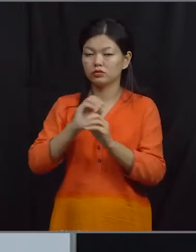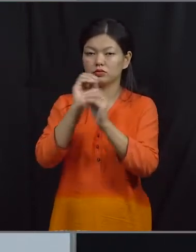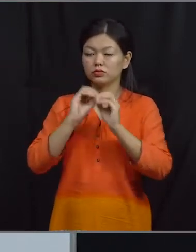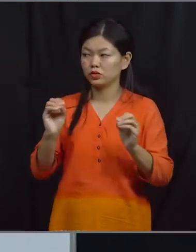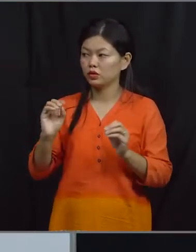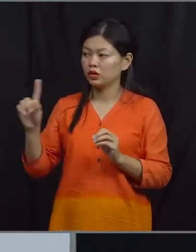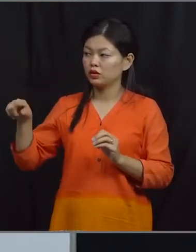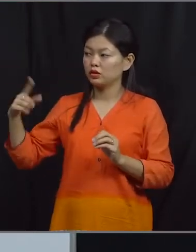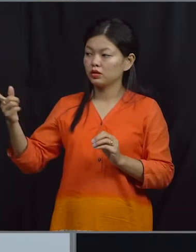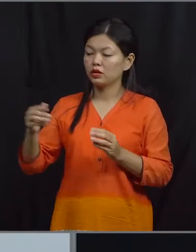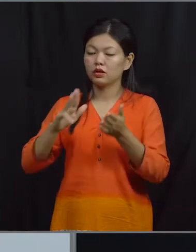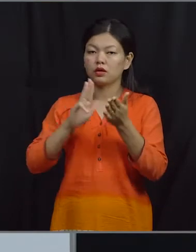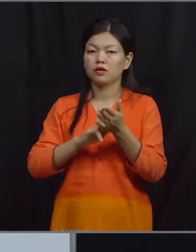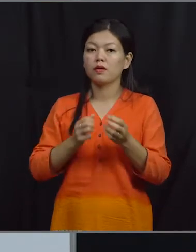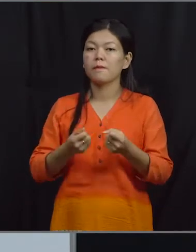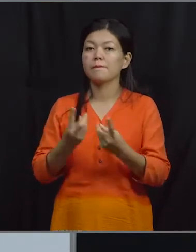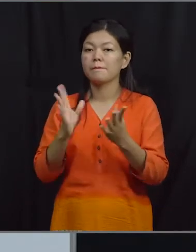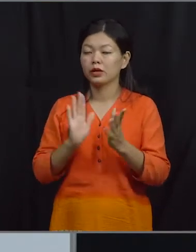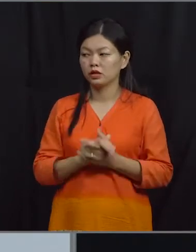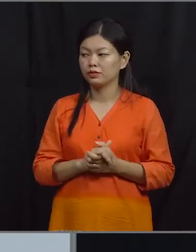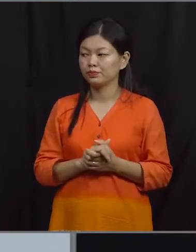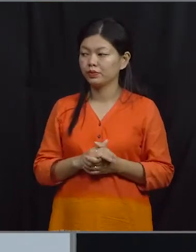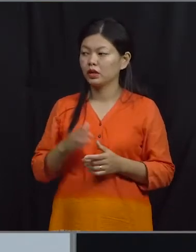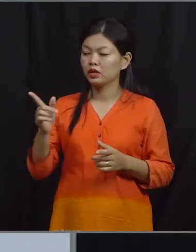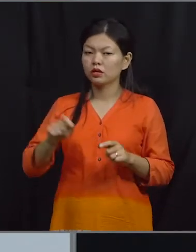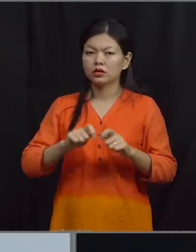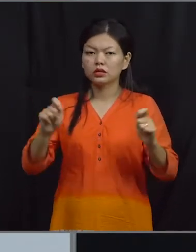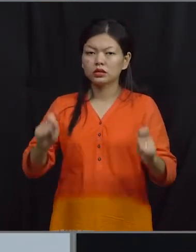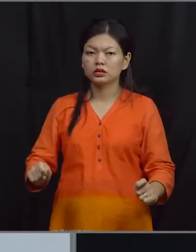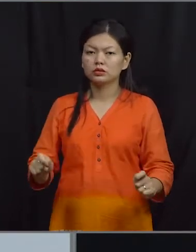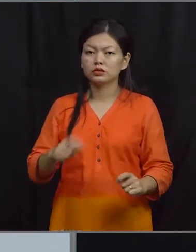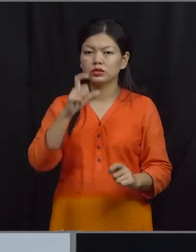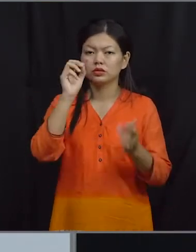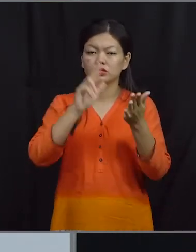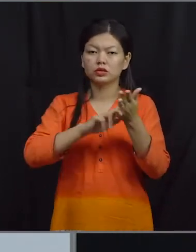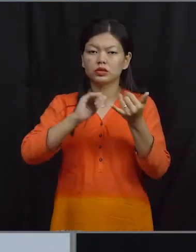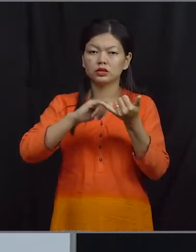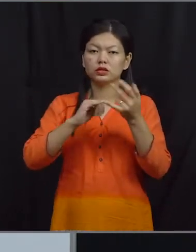right? Okay, here we say the system is consistent.